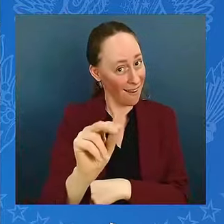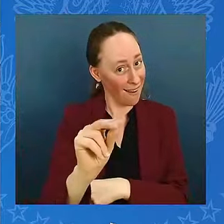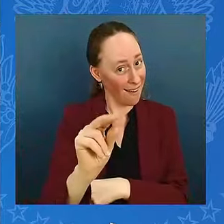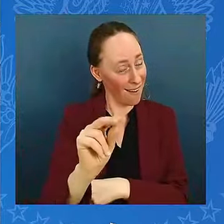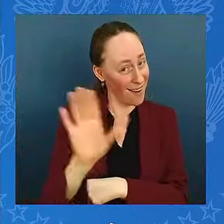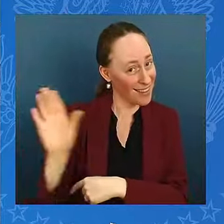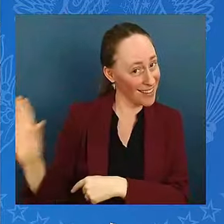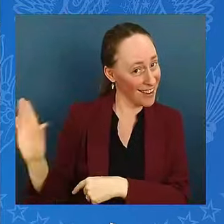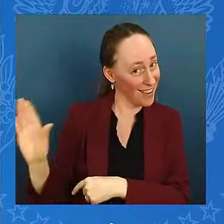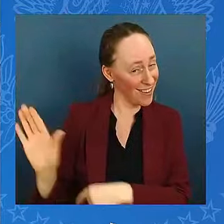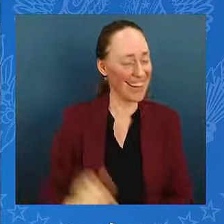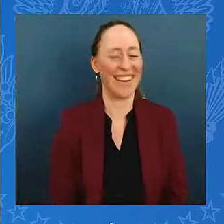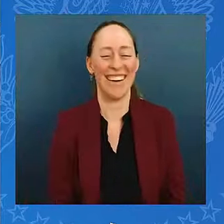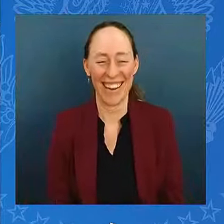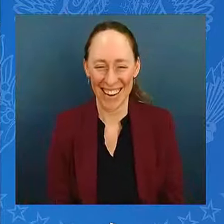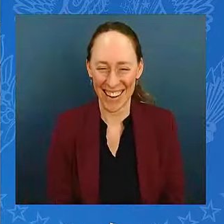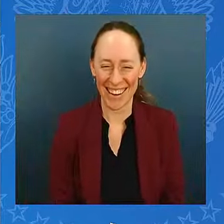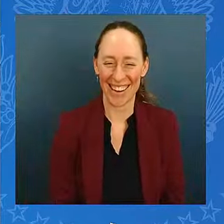know,